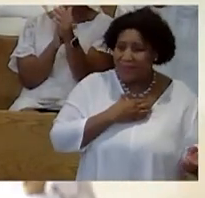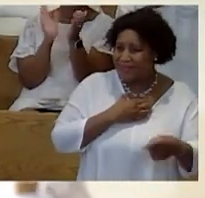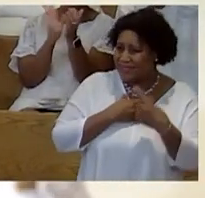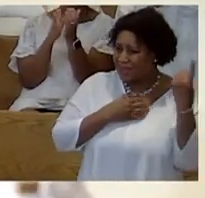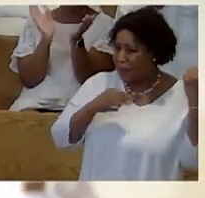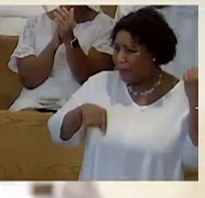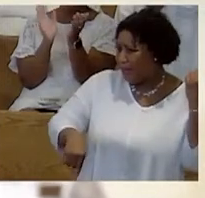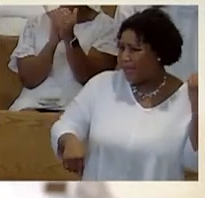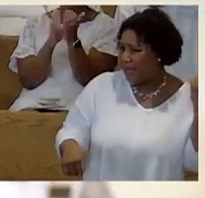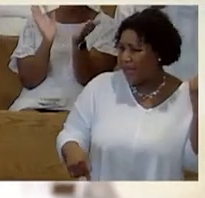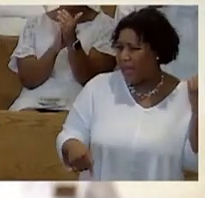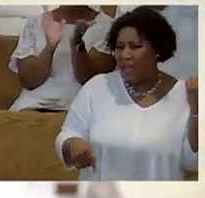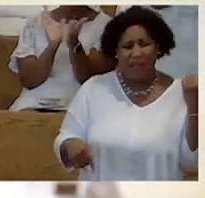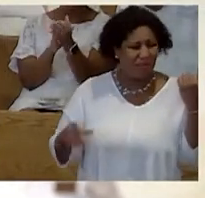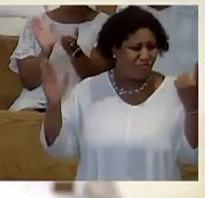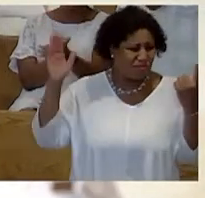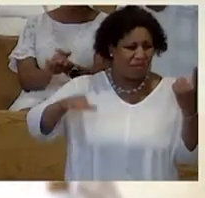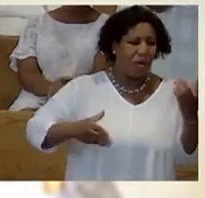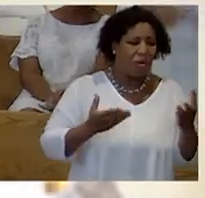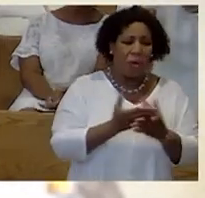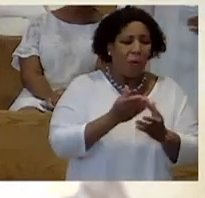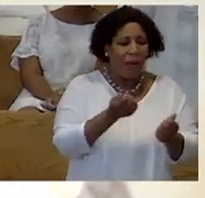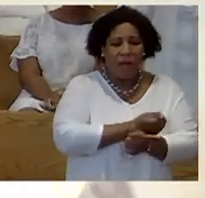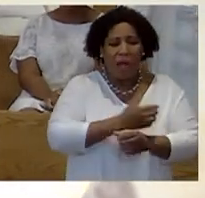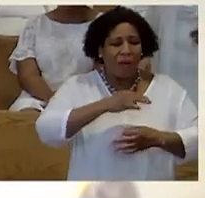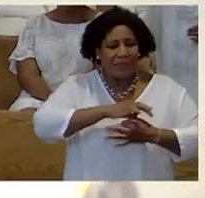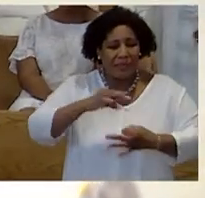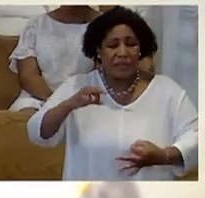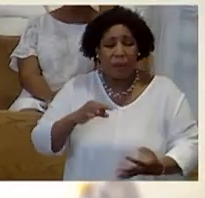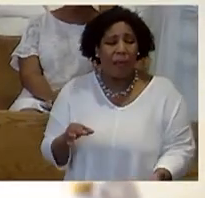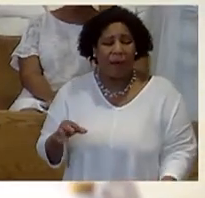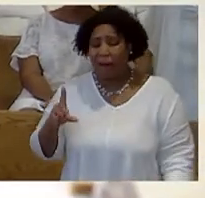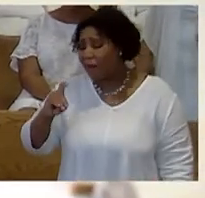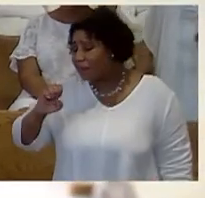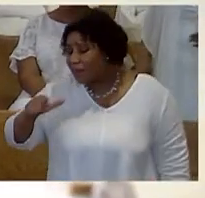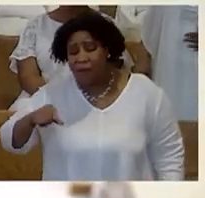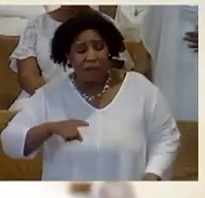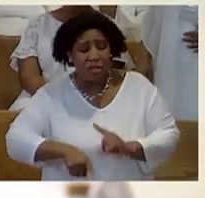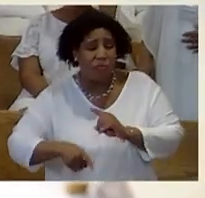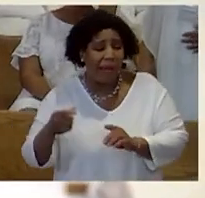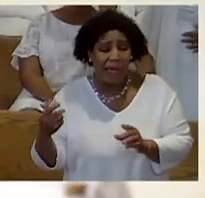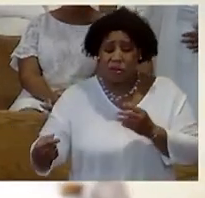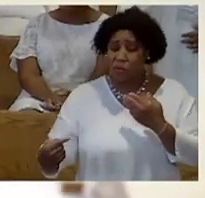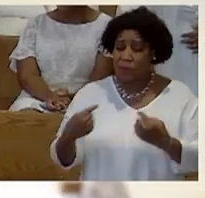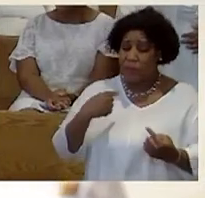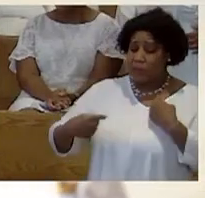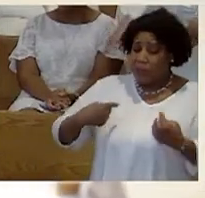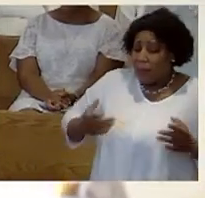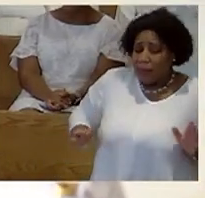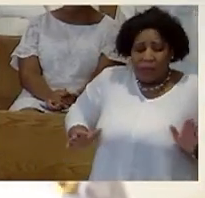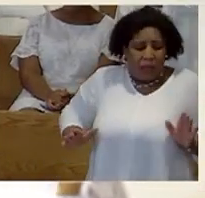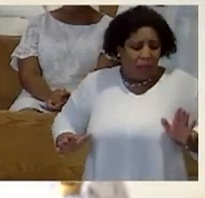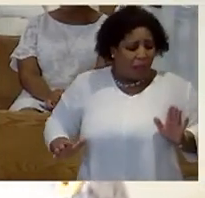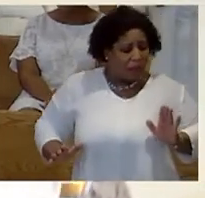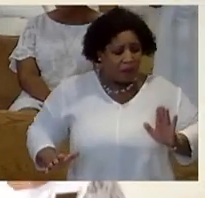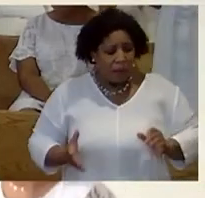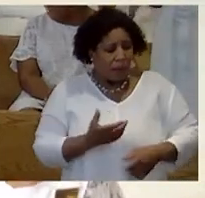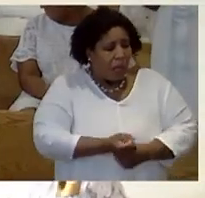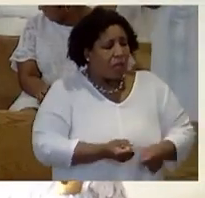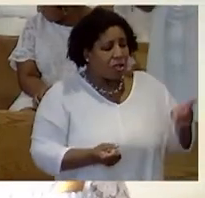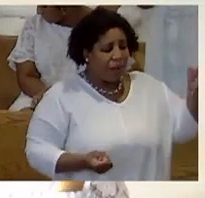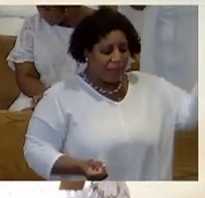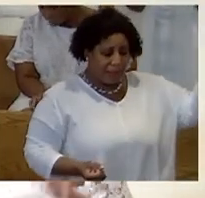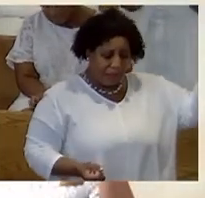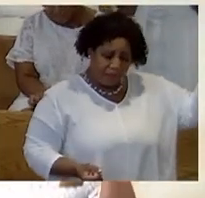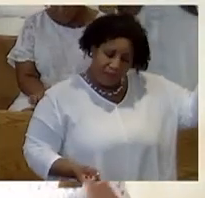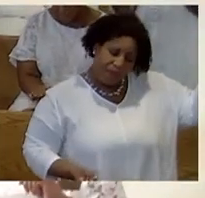somebody that got a through it all spirit. Though the devil tried to slay me, yet would I trust in him, because